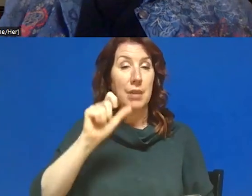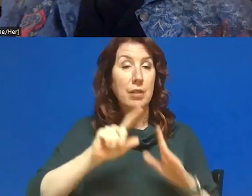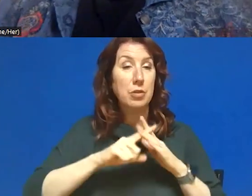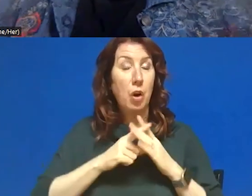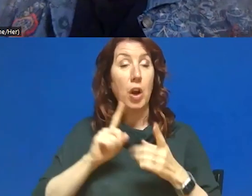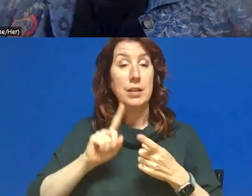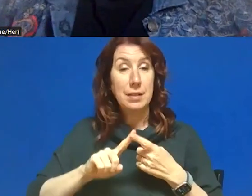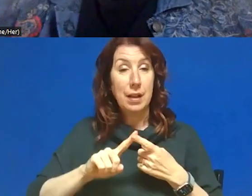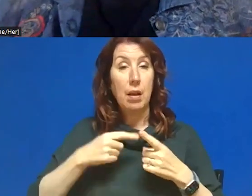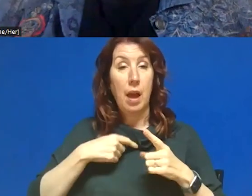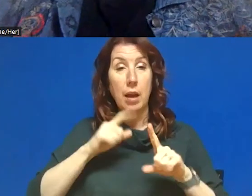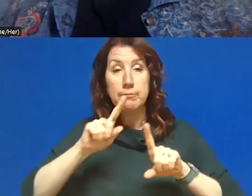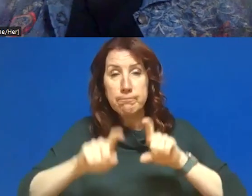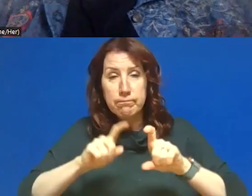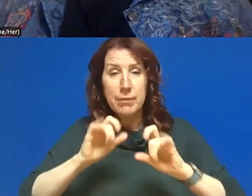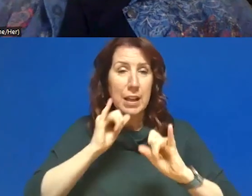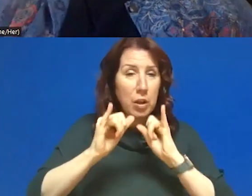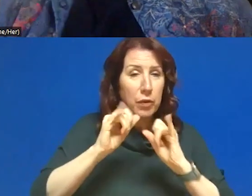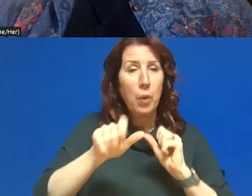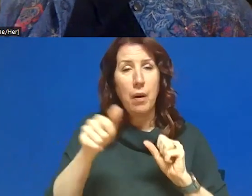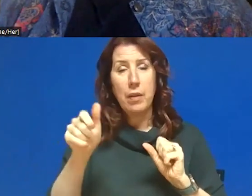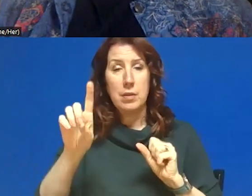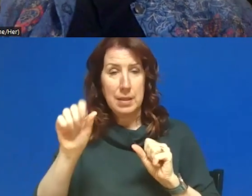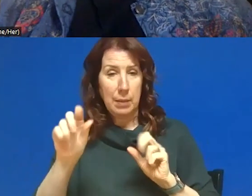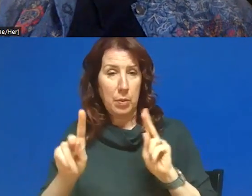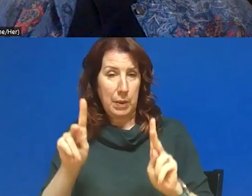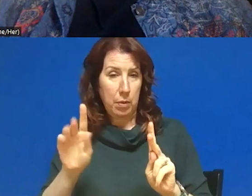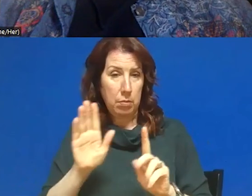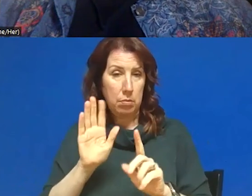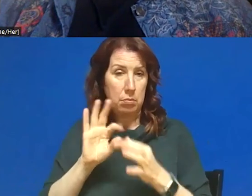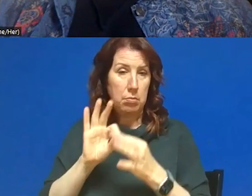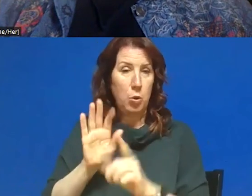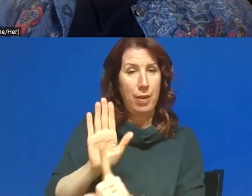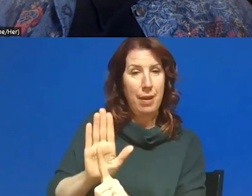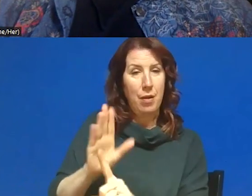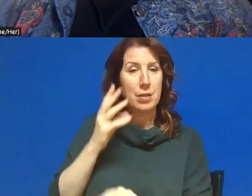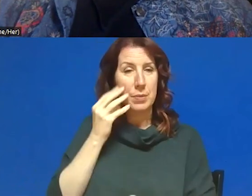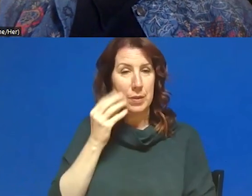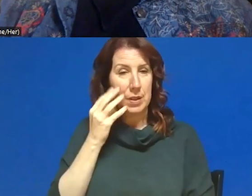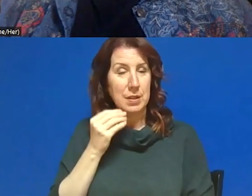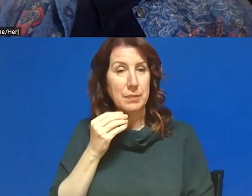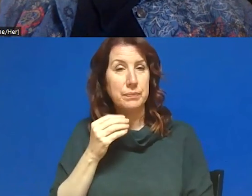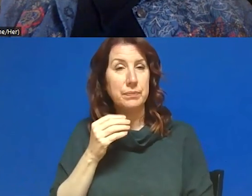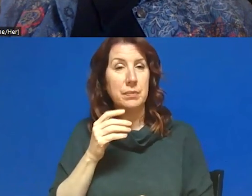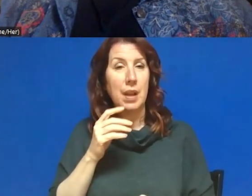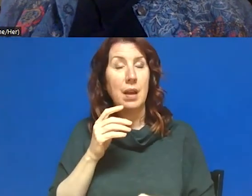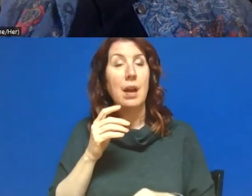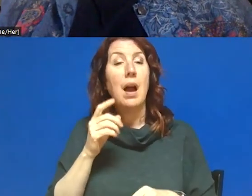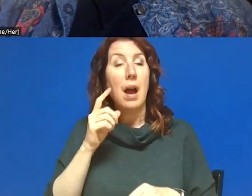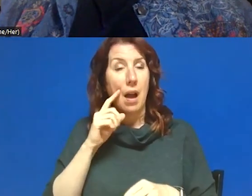started interviewing other disabled people about their experiences. Specifically, I interviewed the founders of Crip the